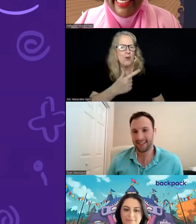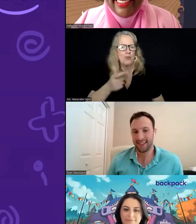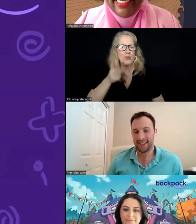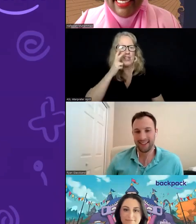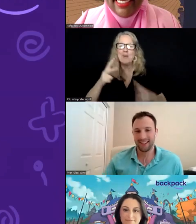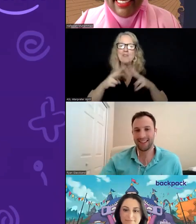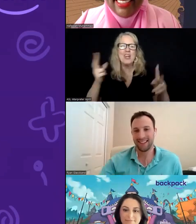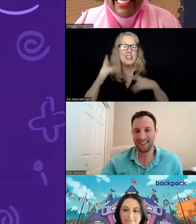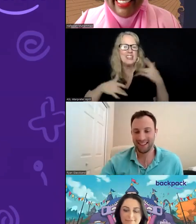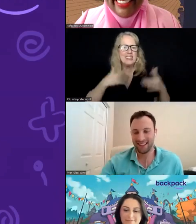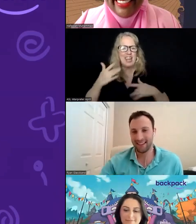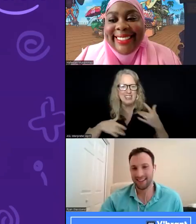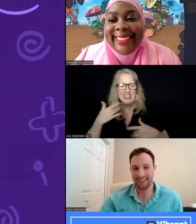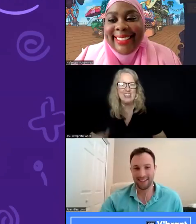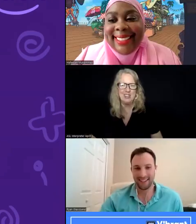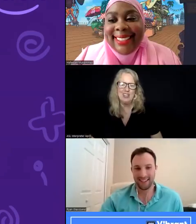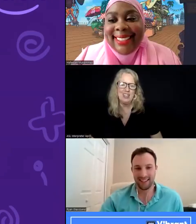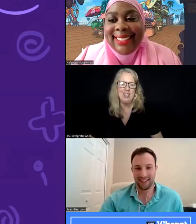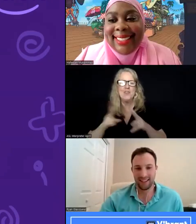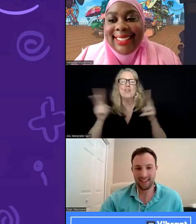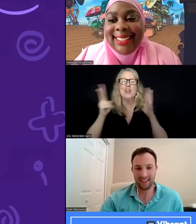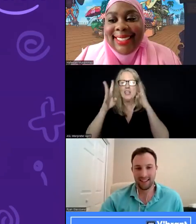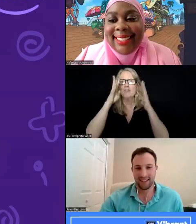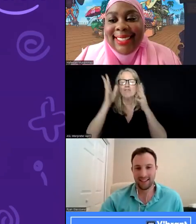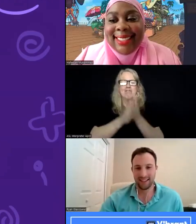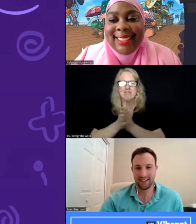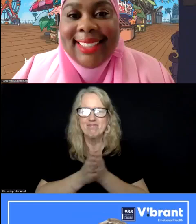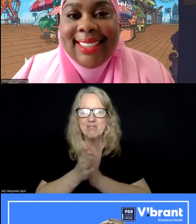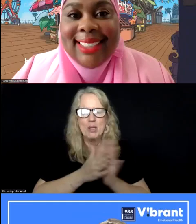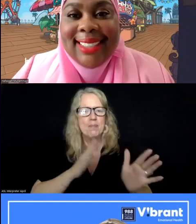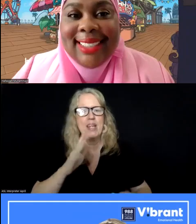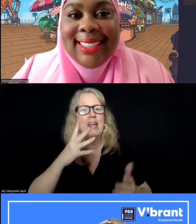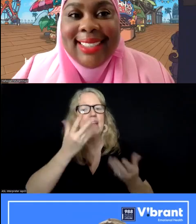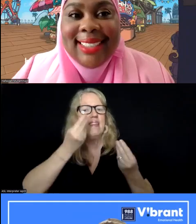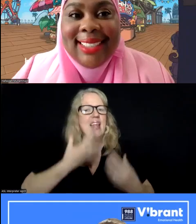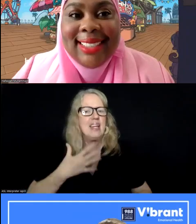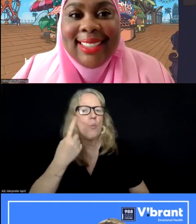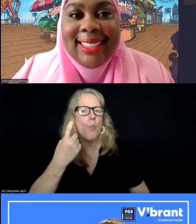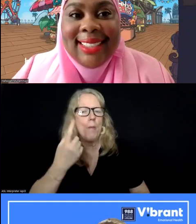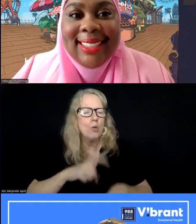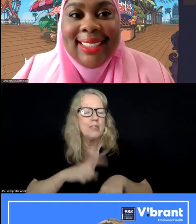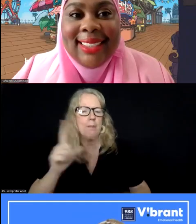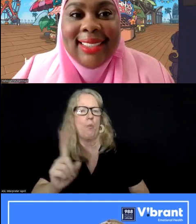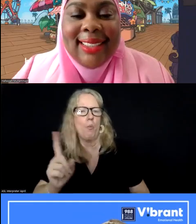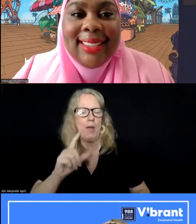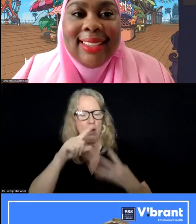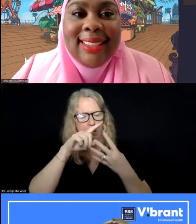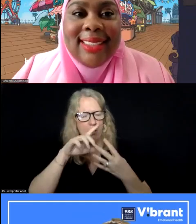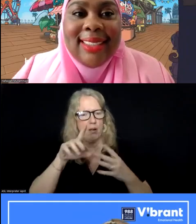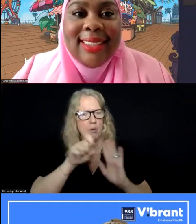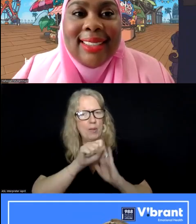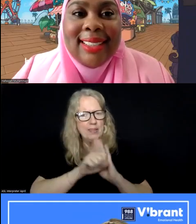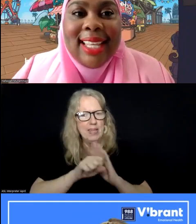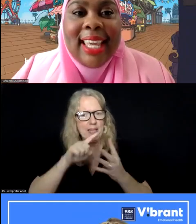very exciting and very innovative. Can you let us know one more time where the 4 states where this is